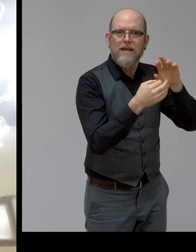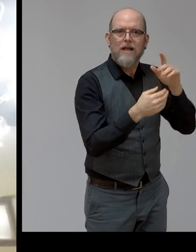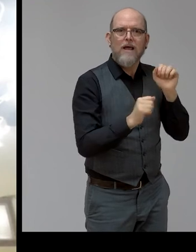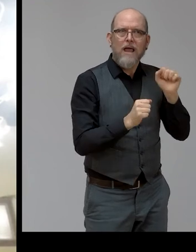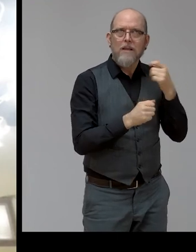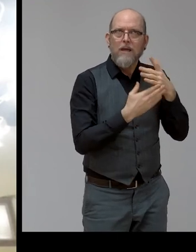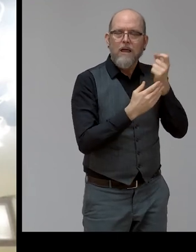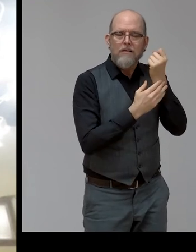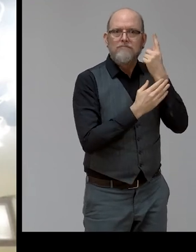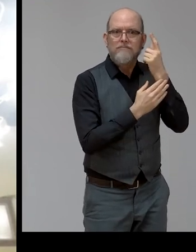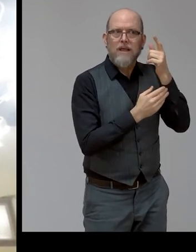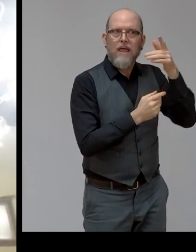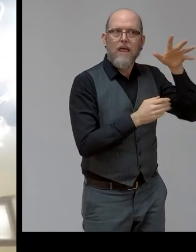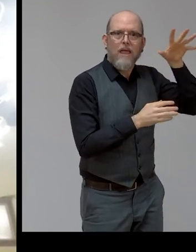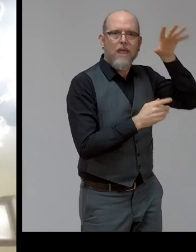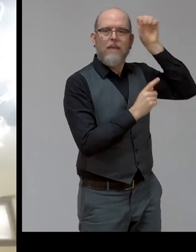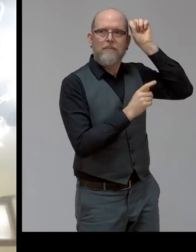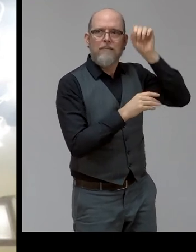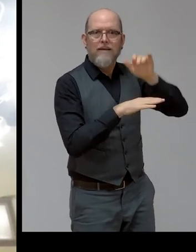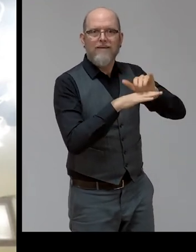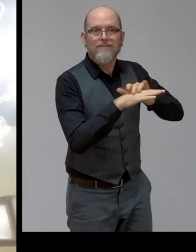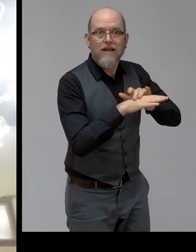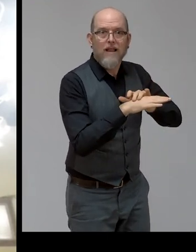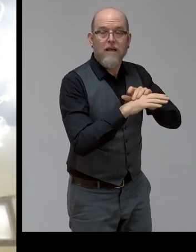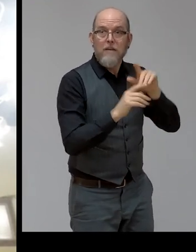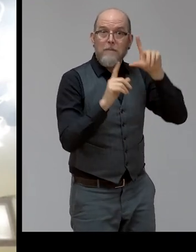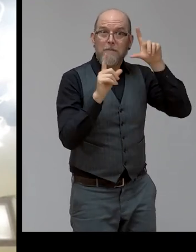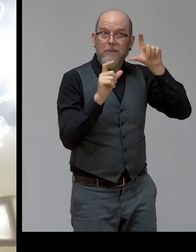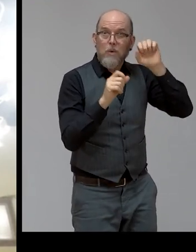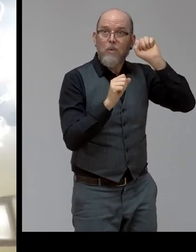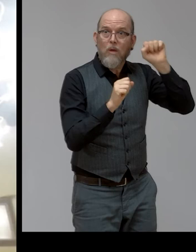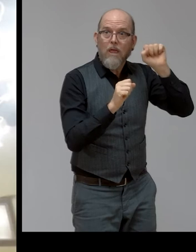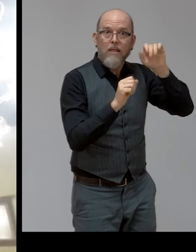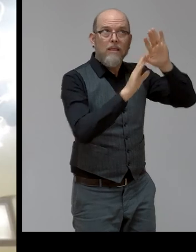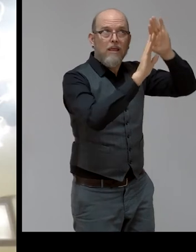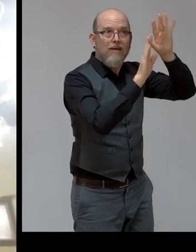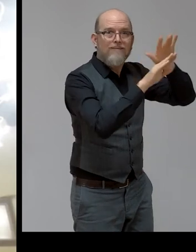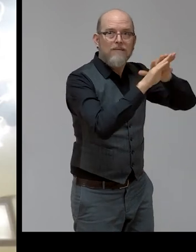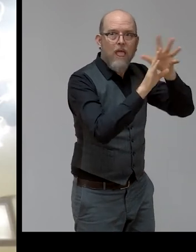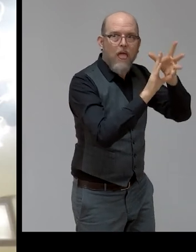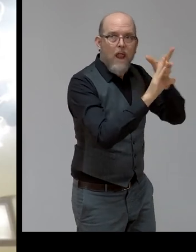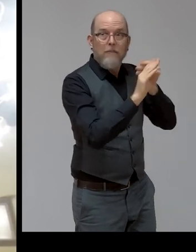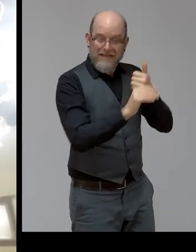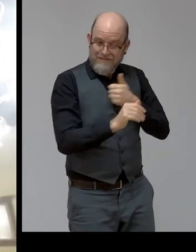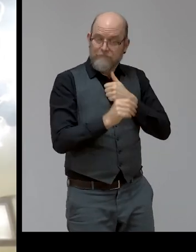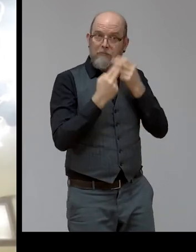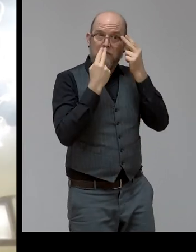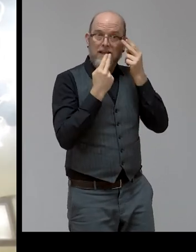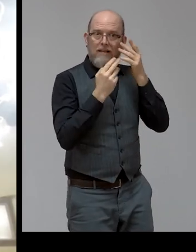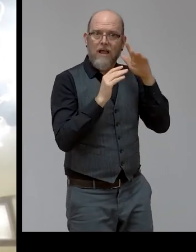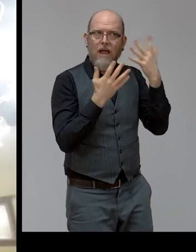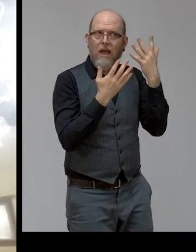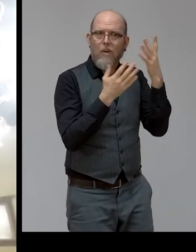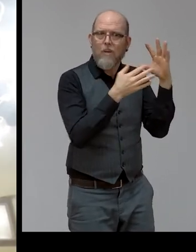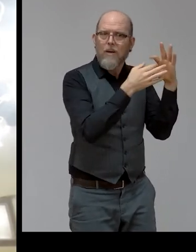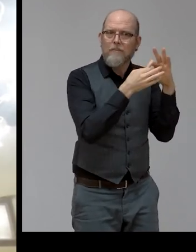give photography blinded, or touching it, or by the description of the